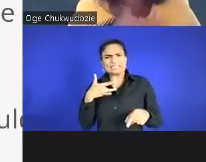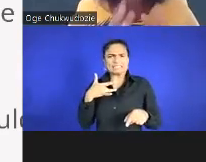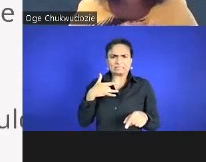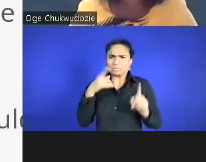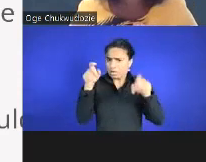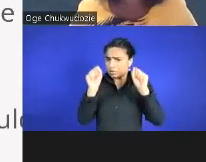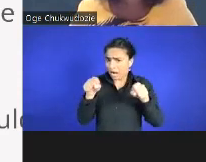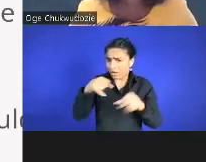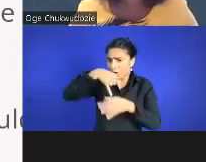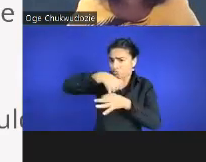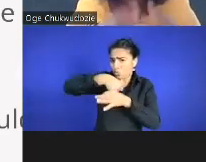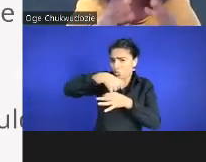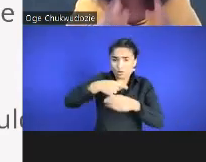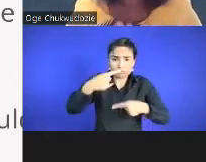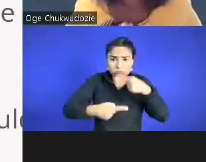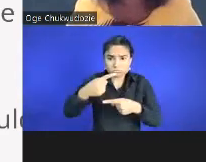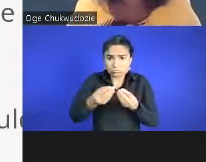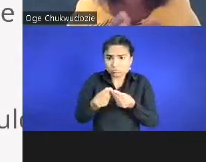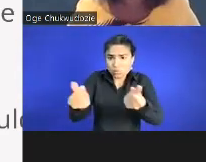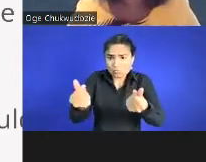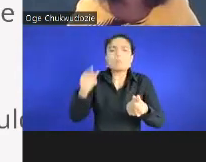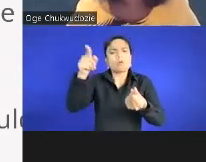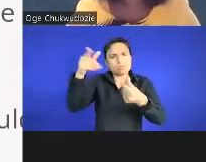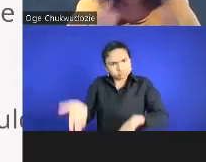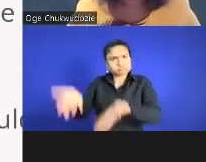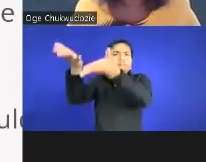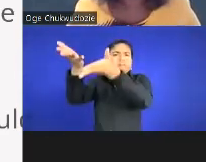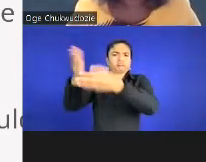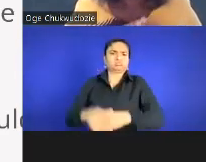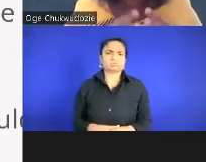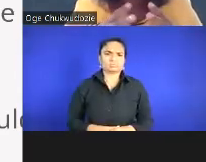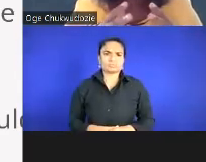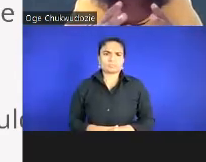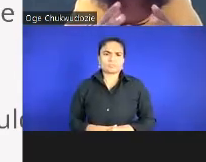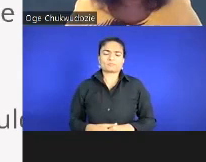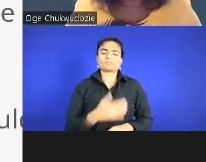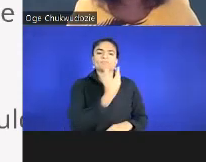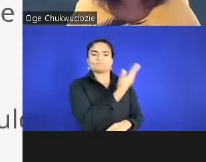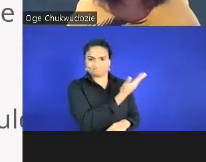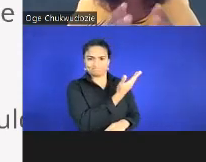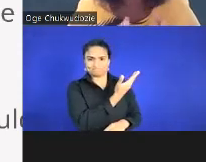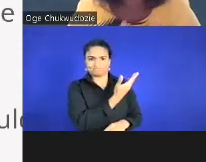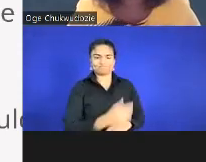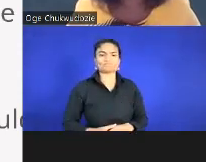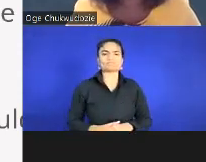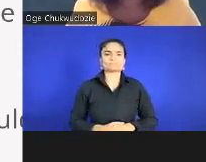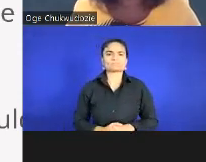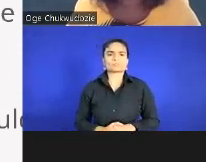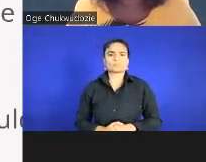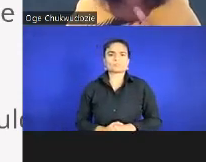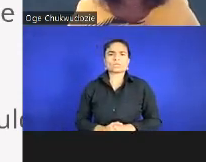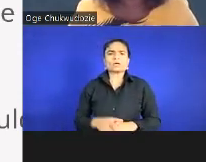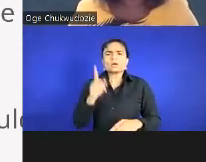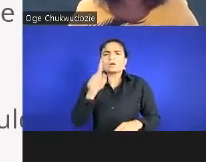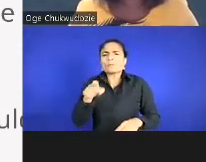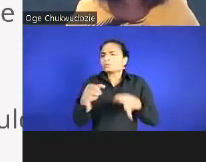to the affected population that CSO staff and programs should not cause SEA, that's sexual exploitation, abuse, and